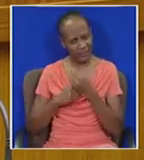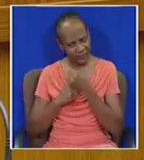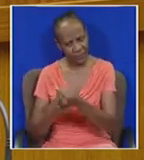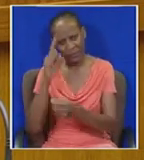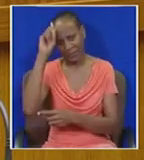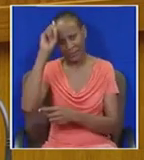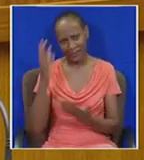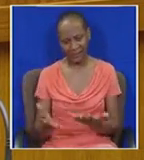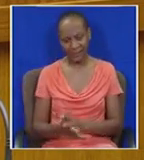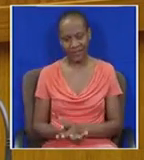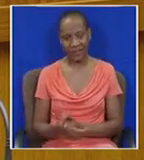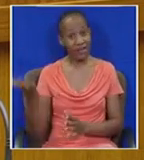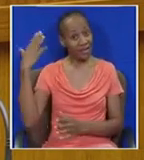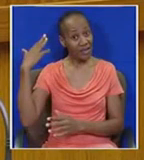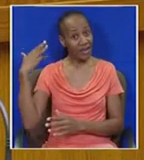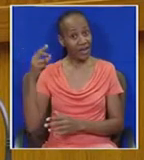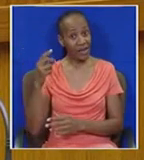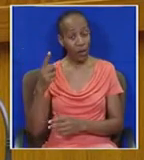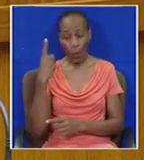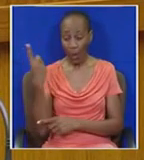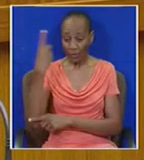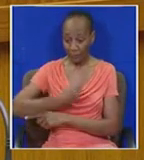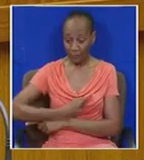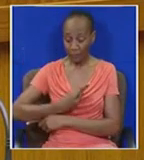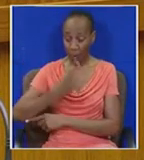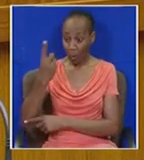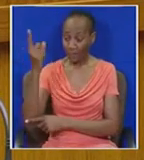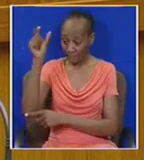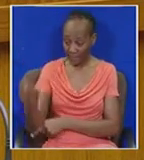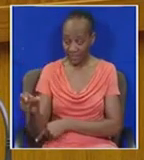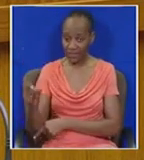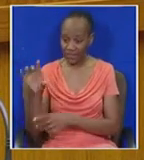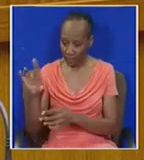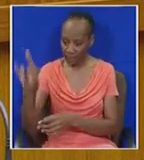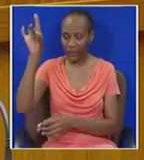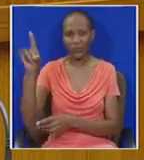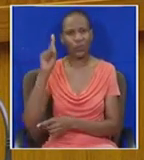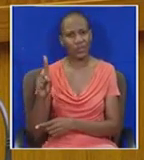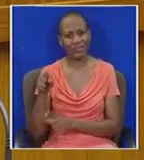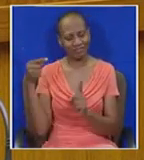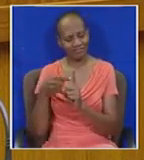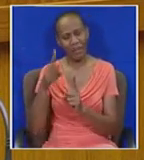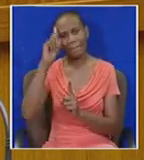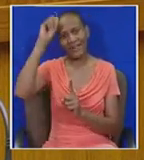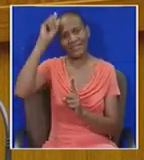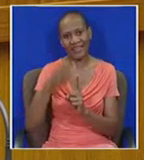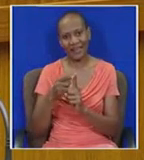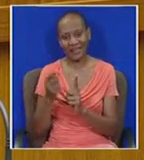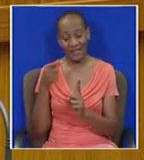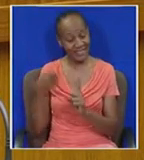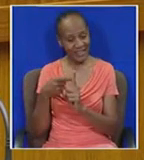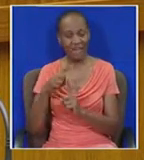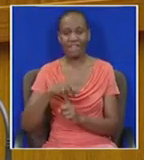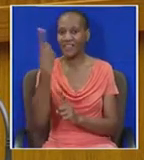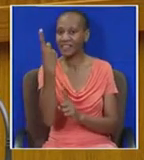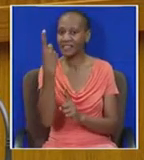Only one candidate was nominated on that day, namely Nelson Rolihlahla Mandela, who was duly elected the first president of